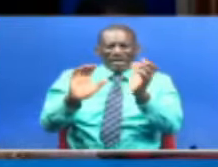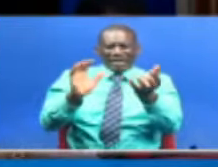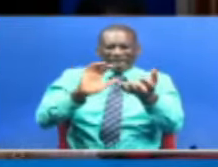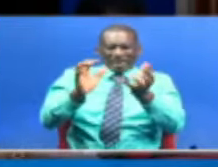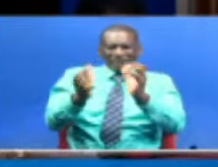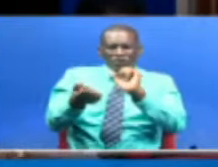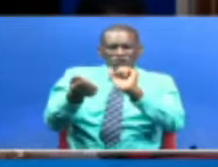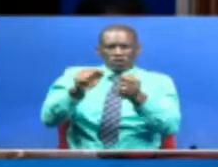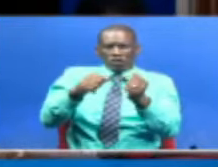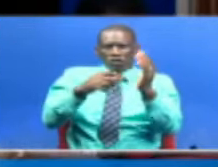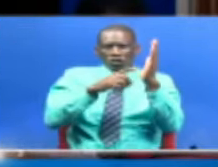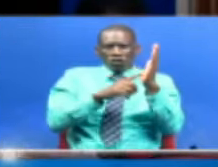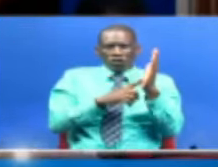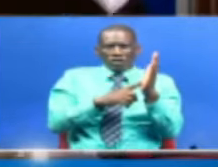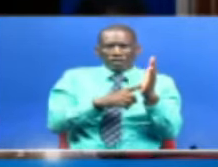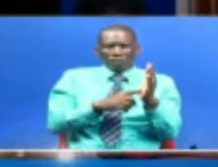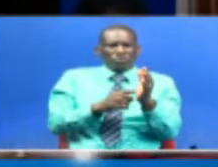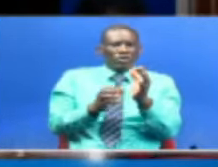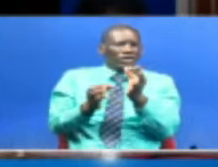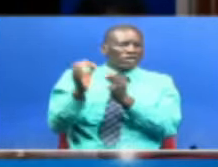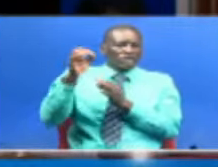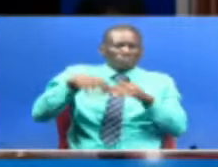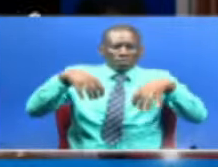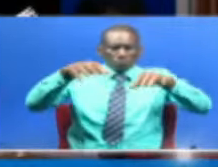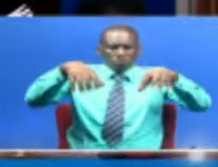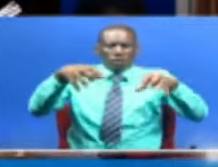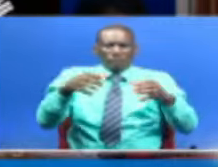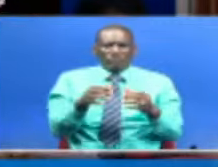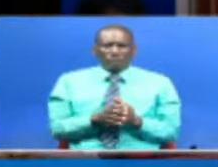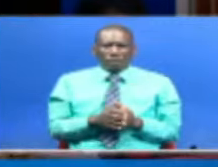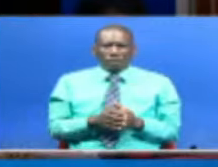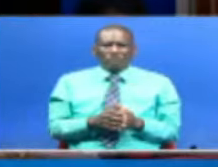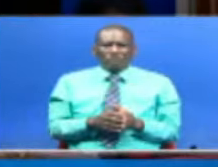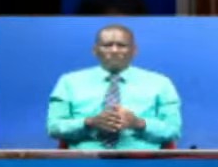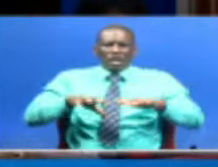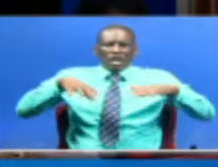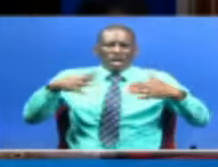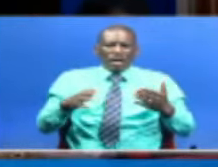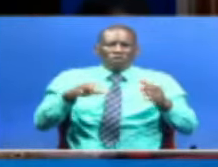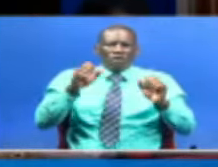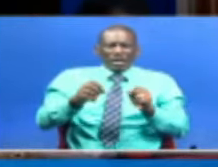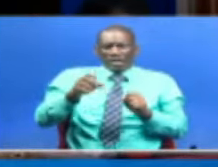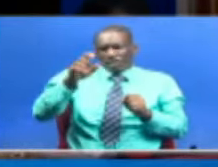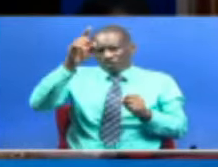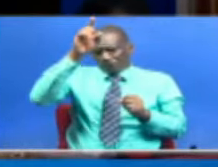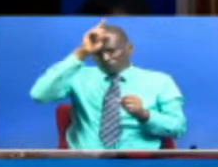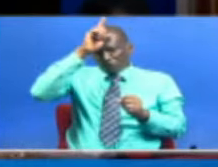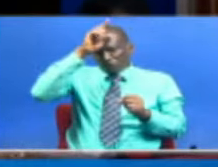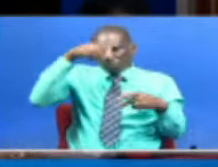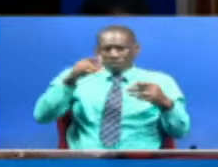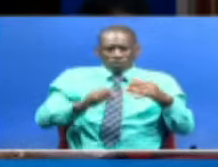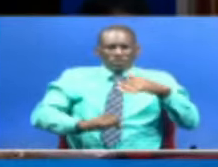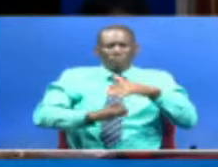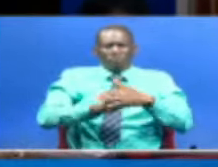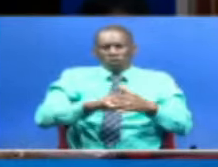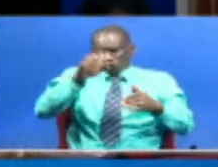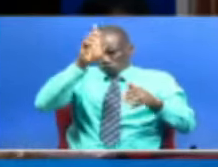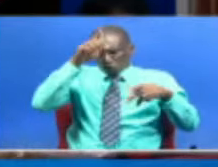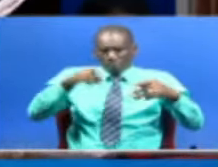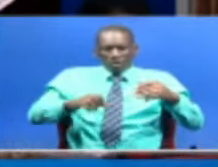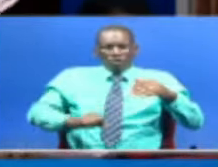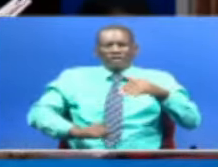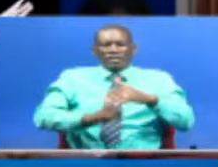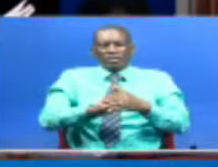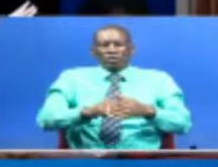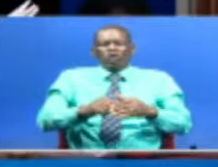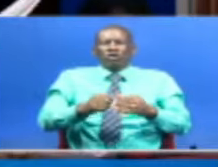as the reliance on agriculture. How are rural being supported in adapting to changing